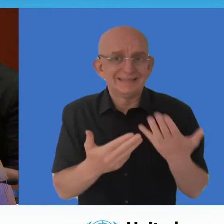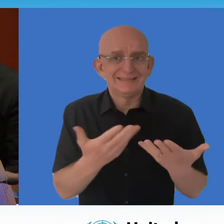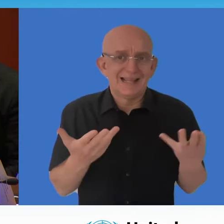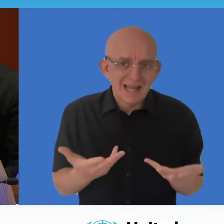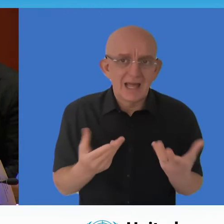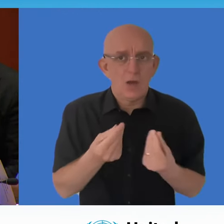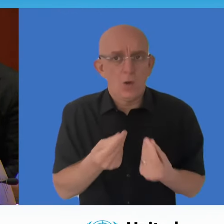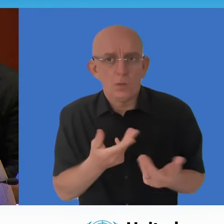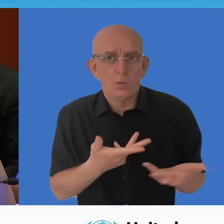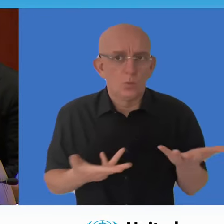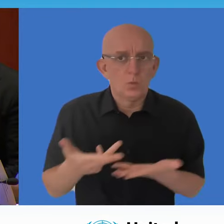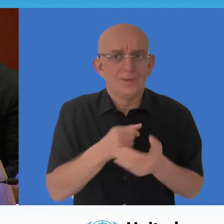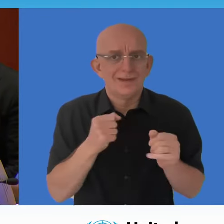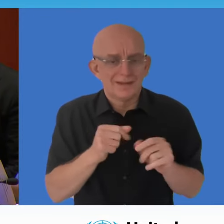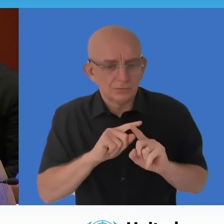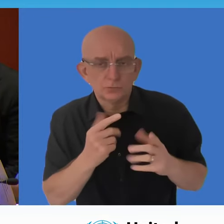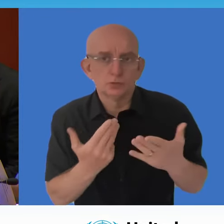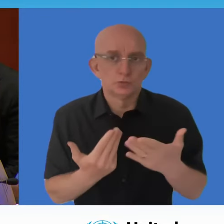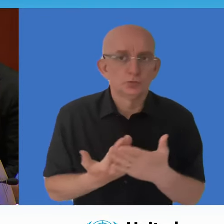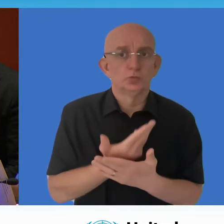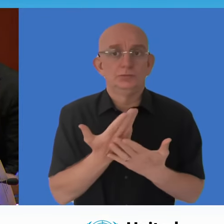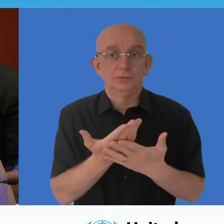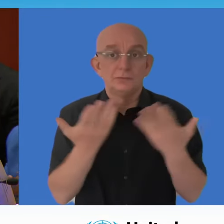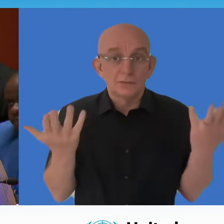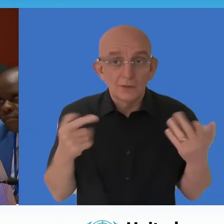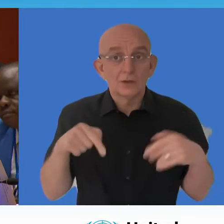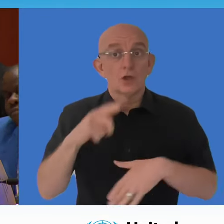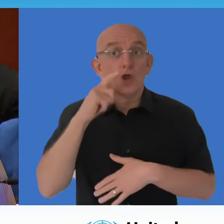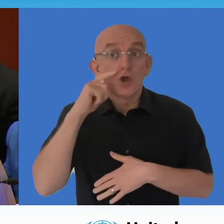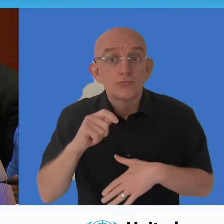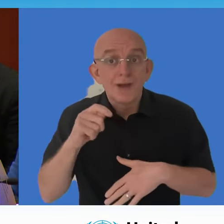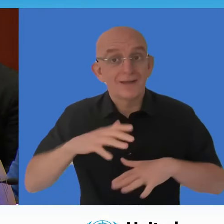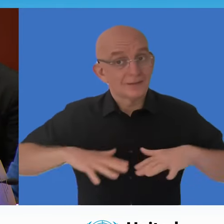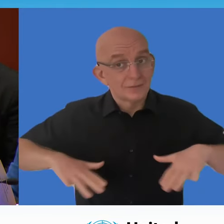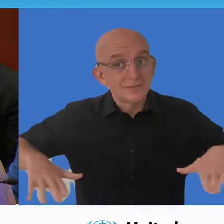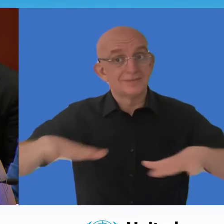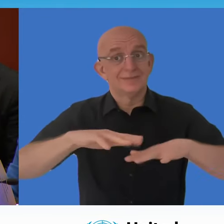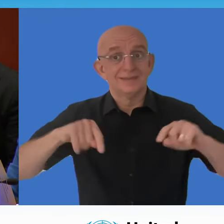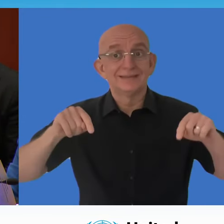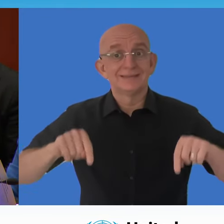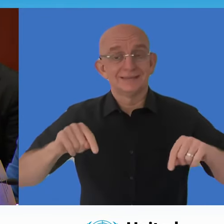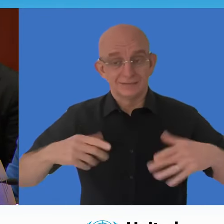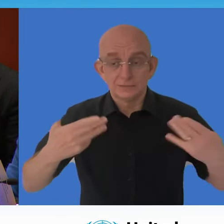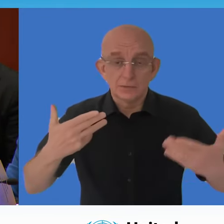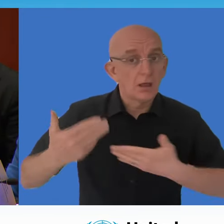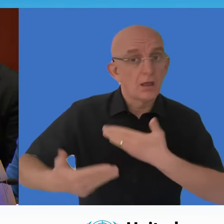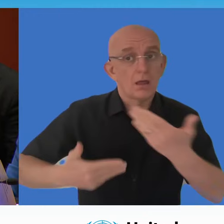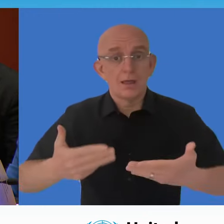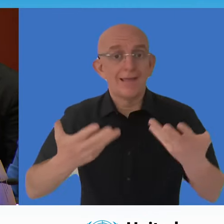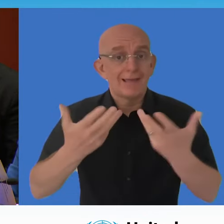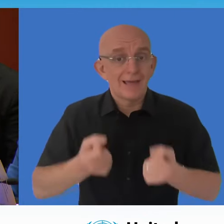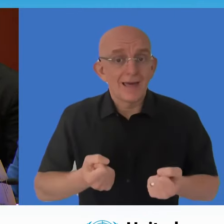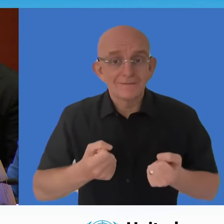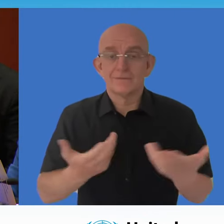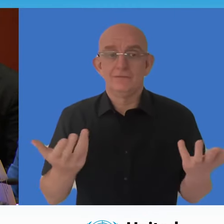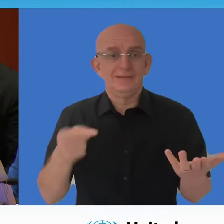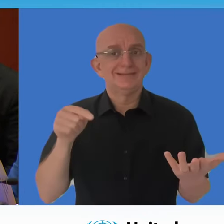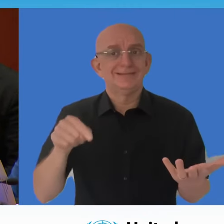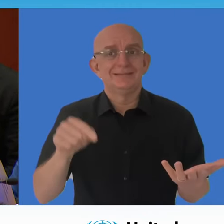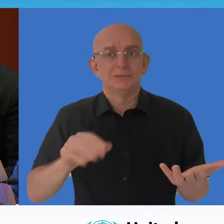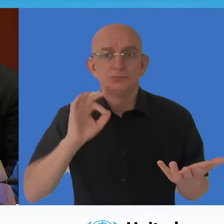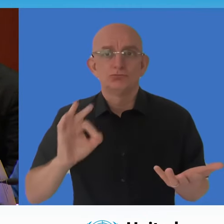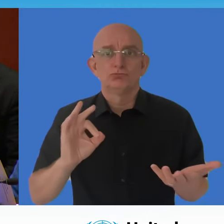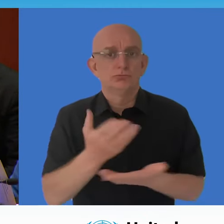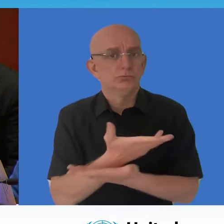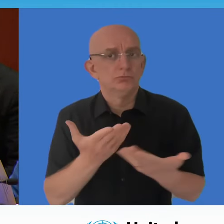Now, Ukraine is a place where the new practices and ideas are are tested and